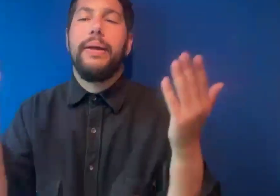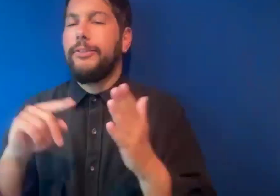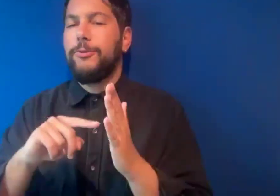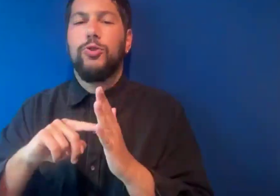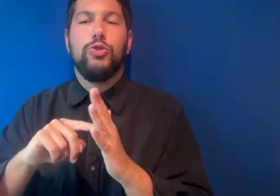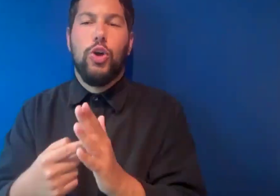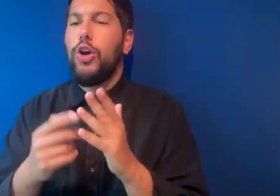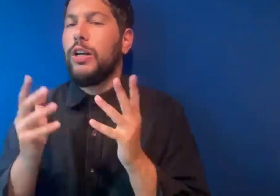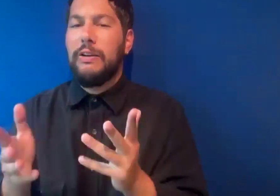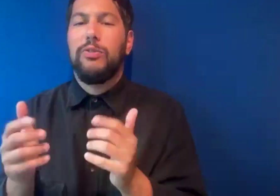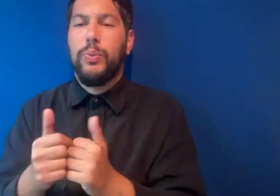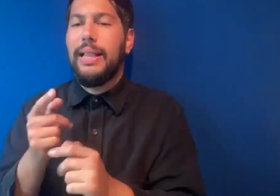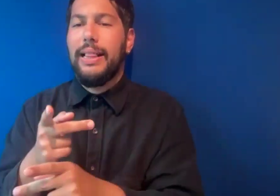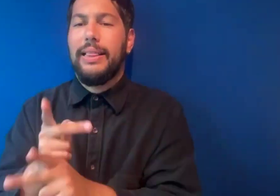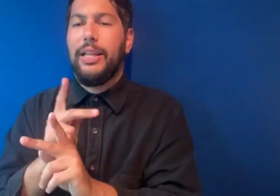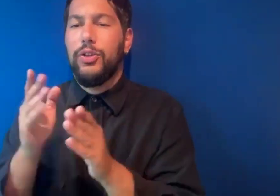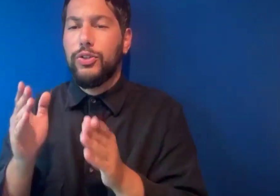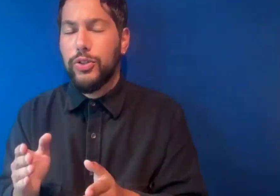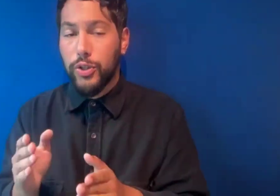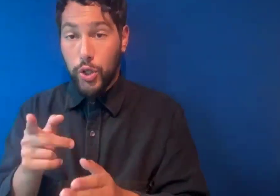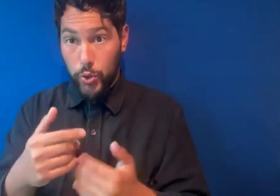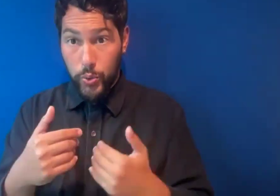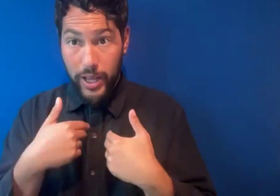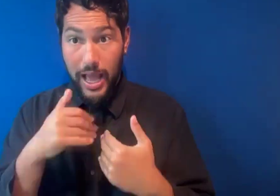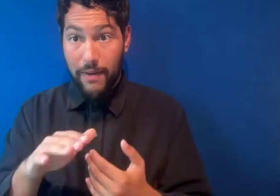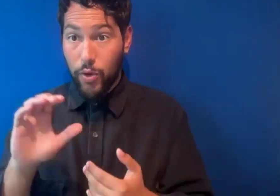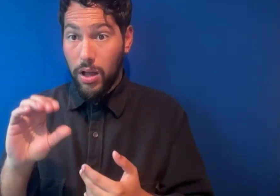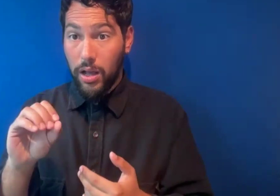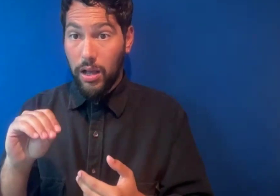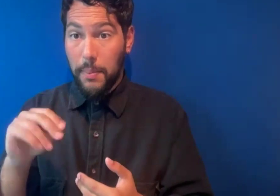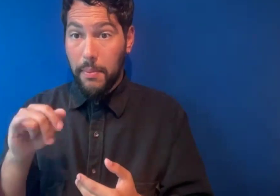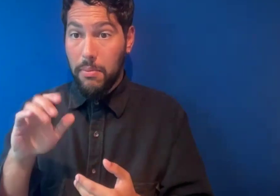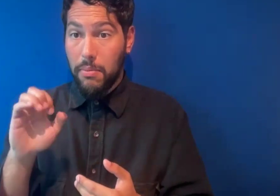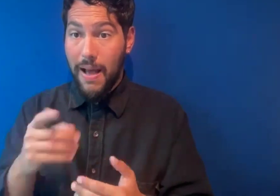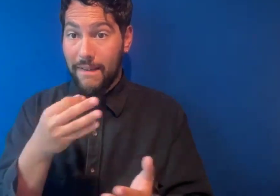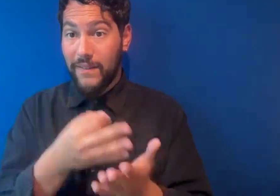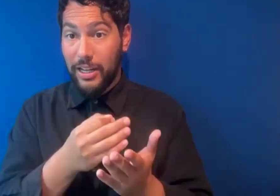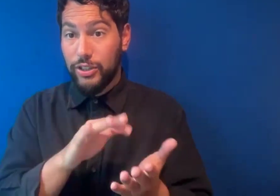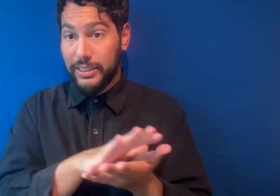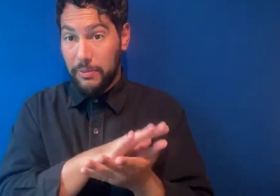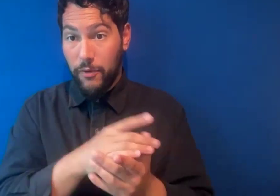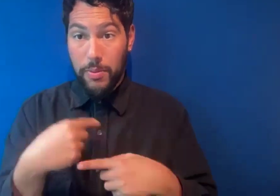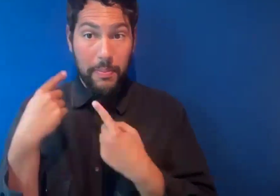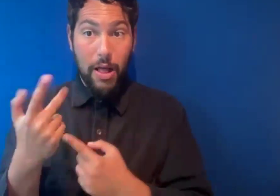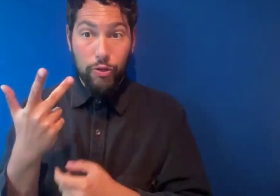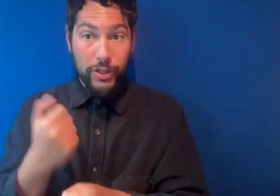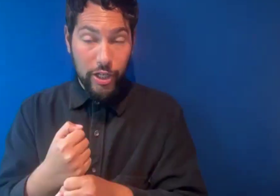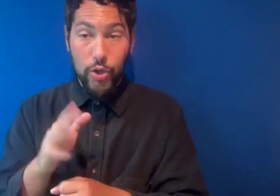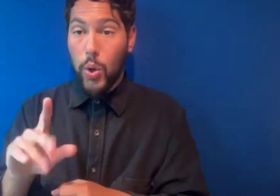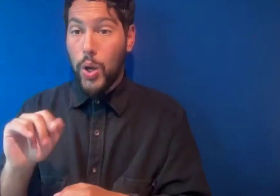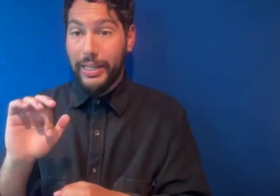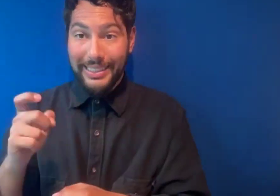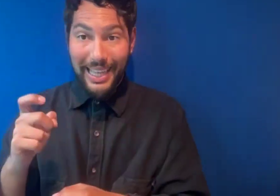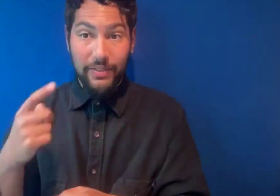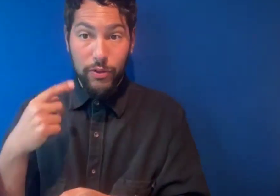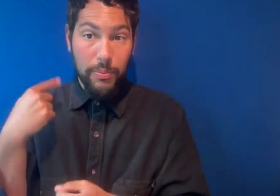the lenders, do you have your compiled financial statements for the last 3 years? Do you have your taxes for the last 3